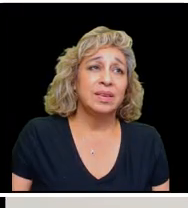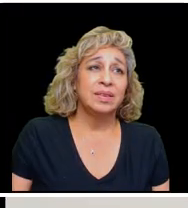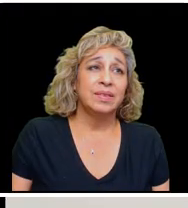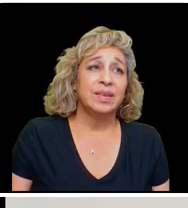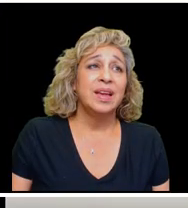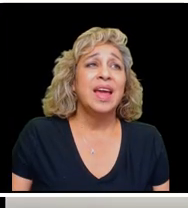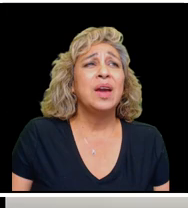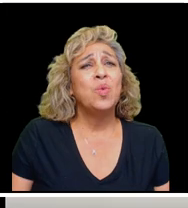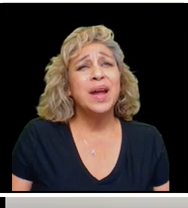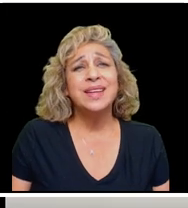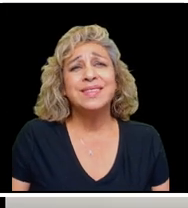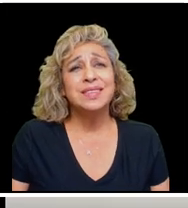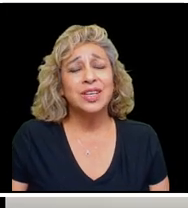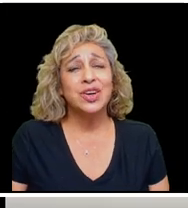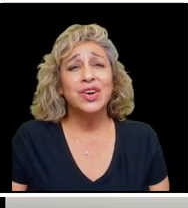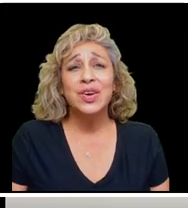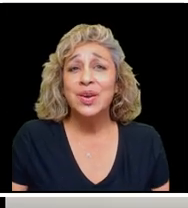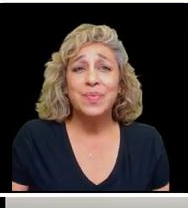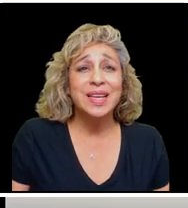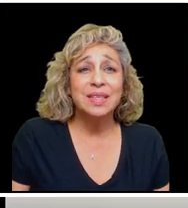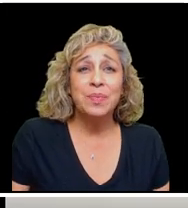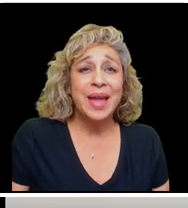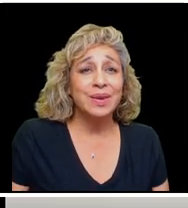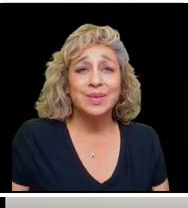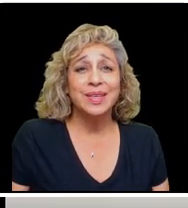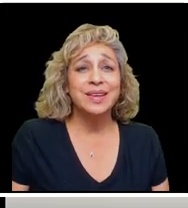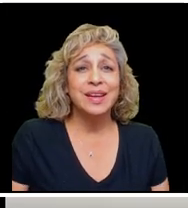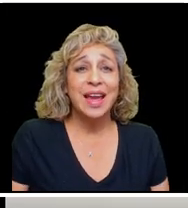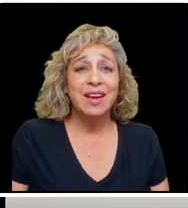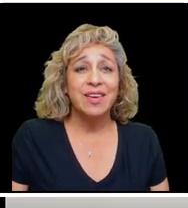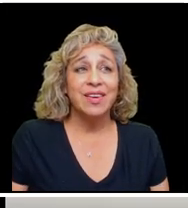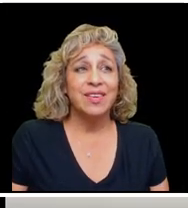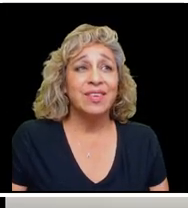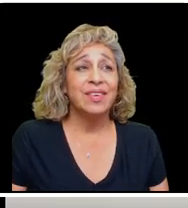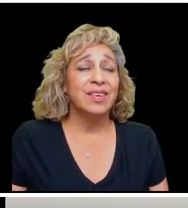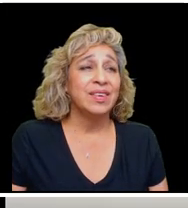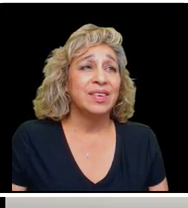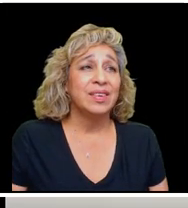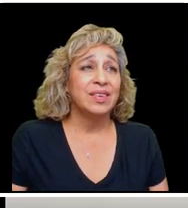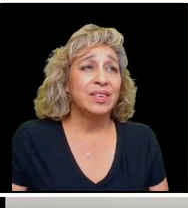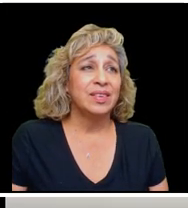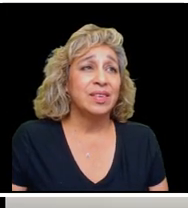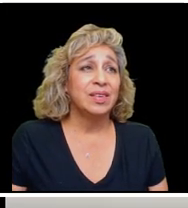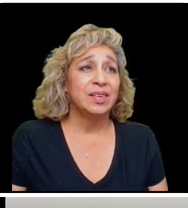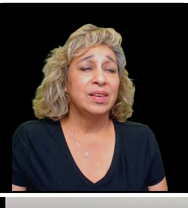and why did this occur because the bankers didn't care